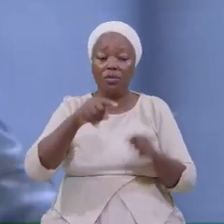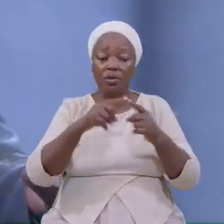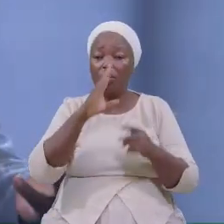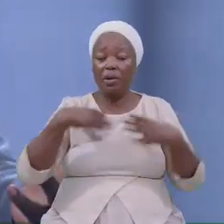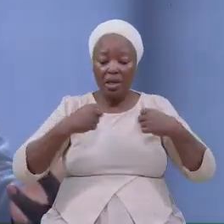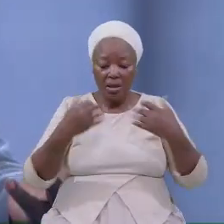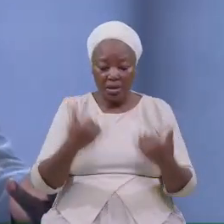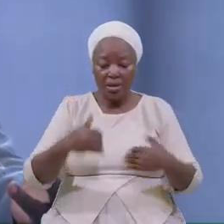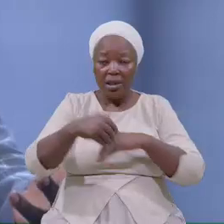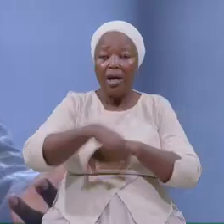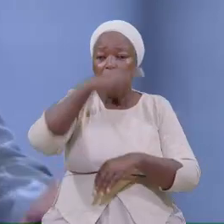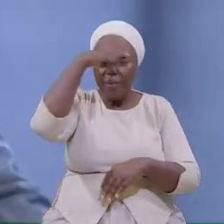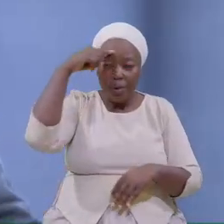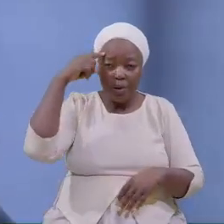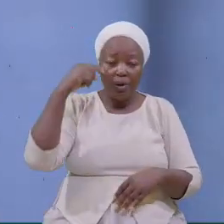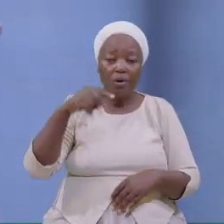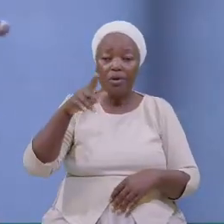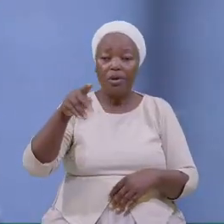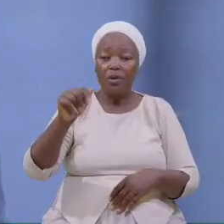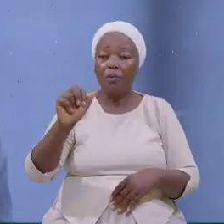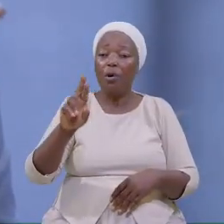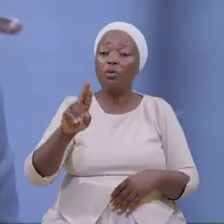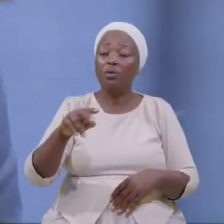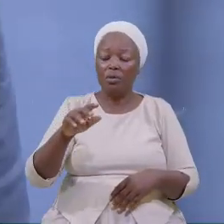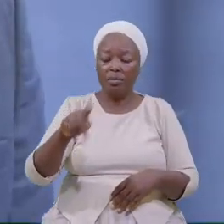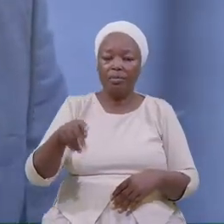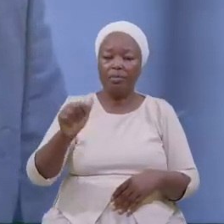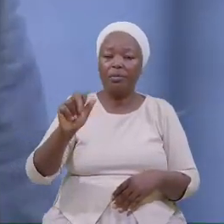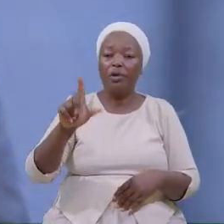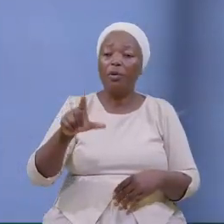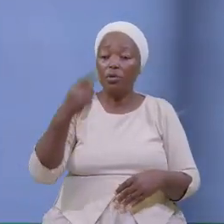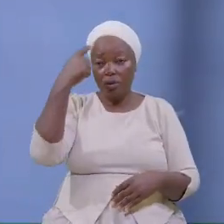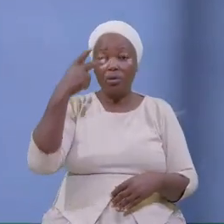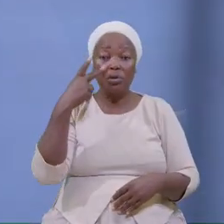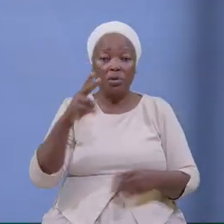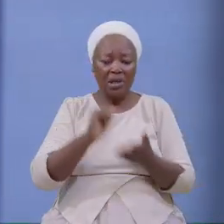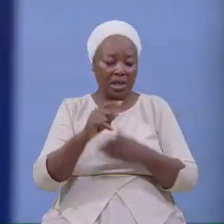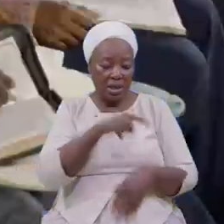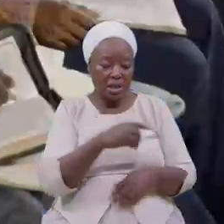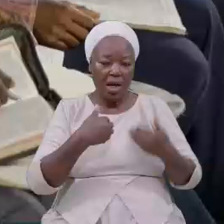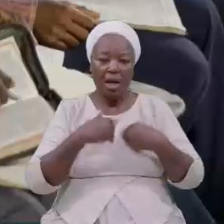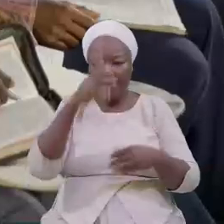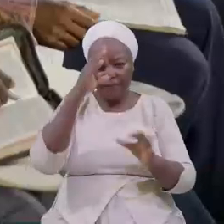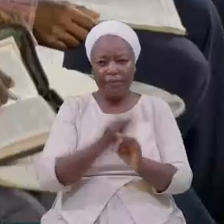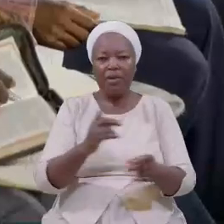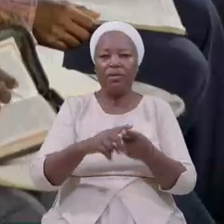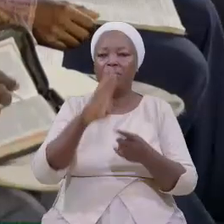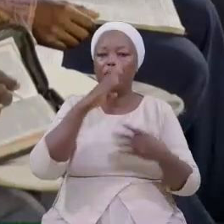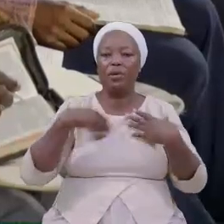tonight? Because Paul saw that he had faith to be healed.